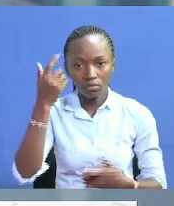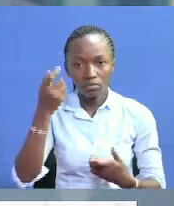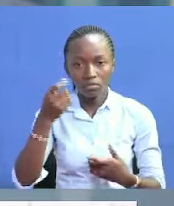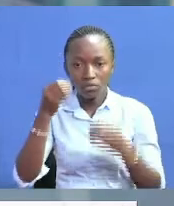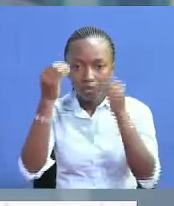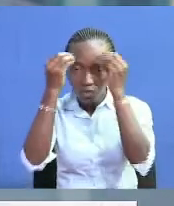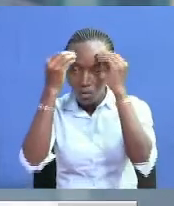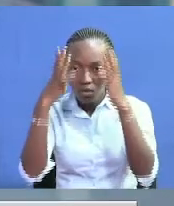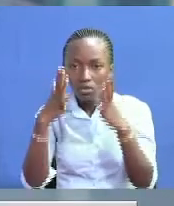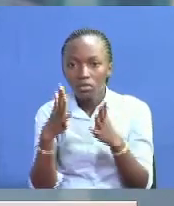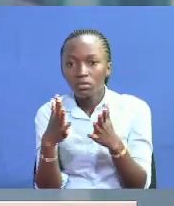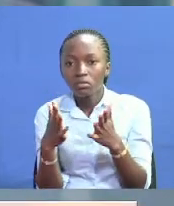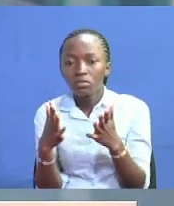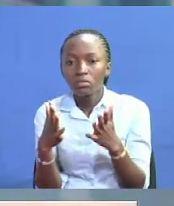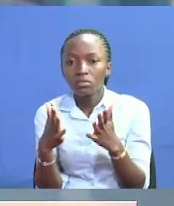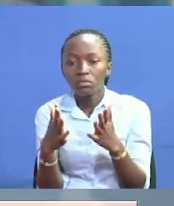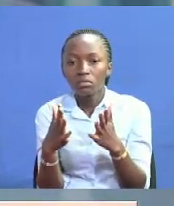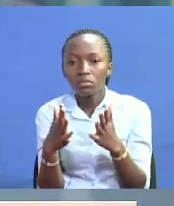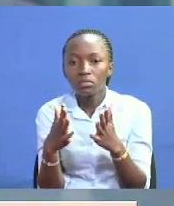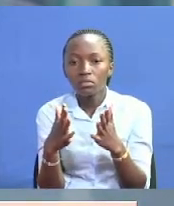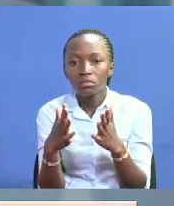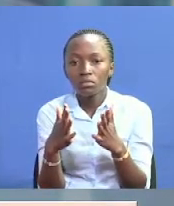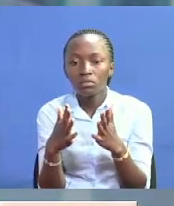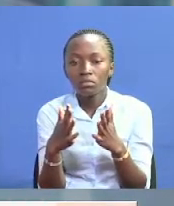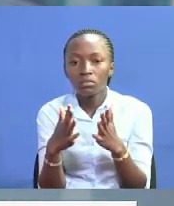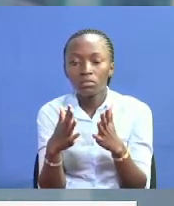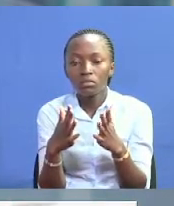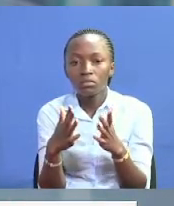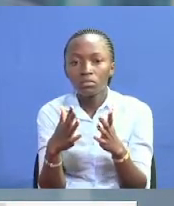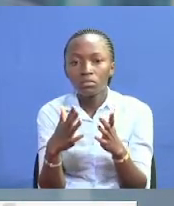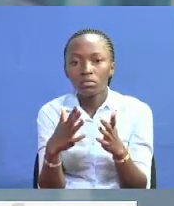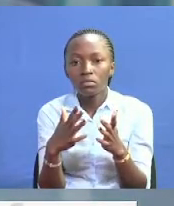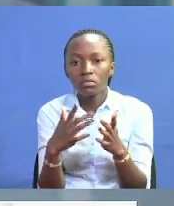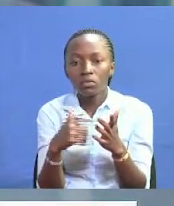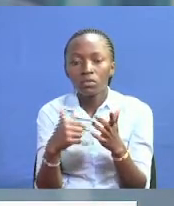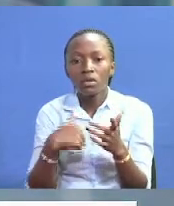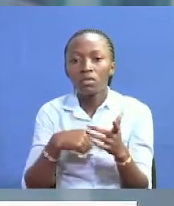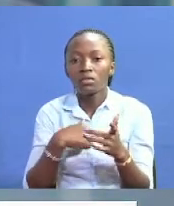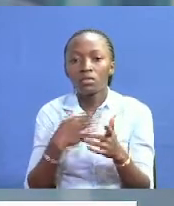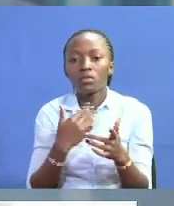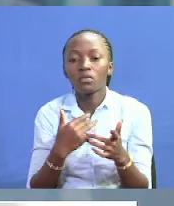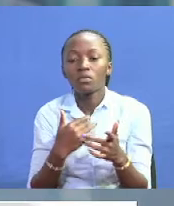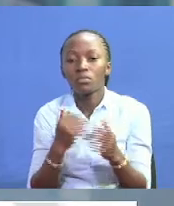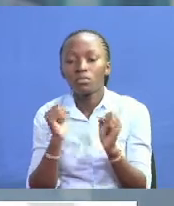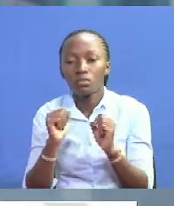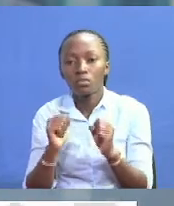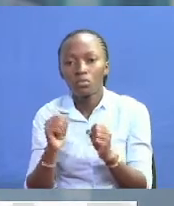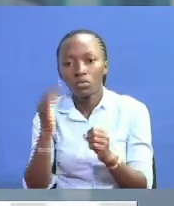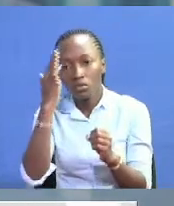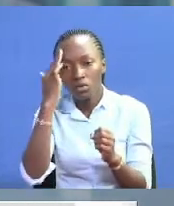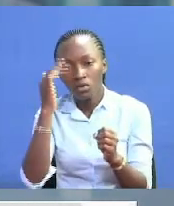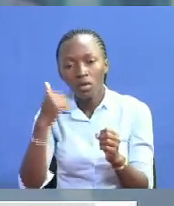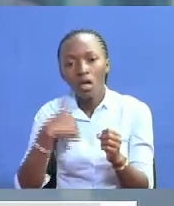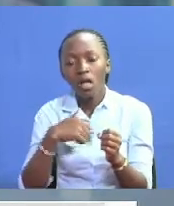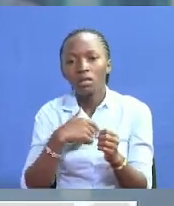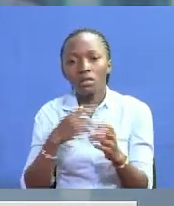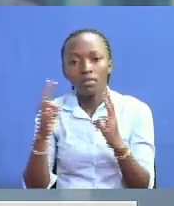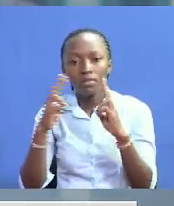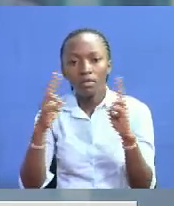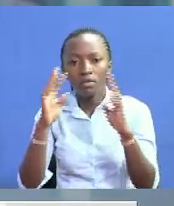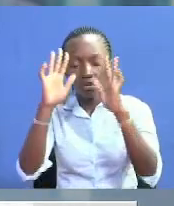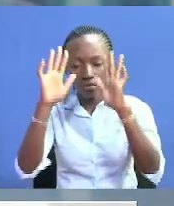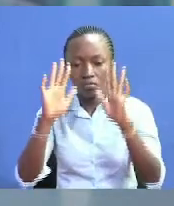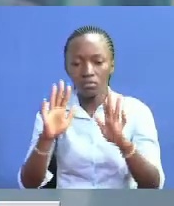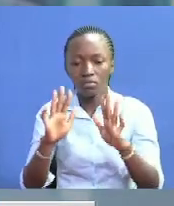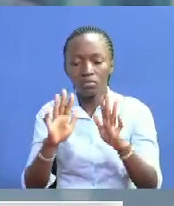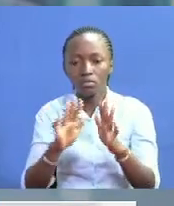and again, I say students, and what we also need to realize is that we are a very big part of the youth.